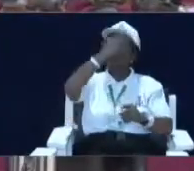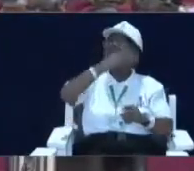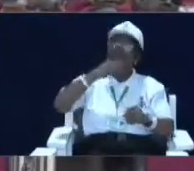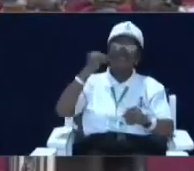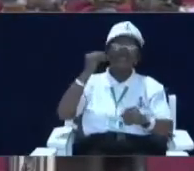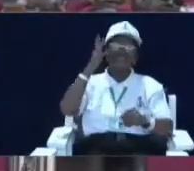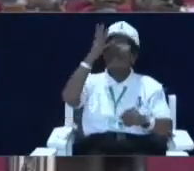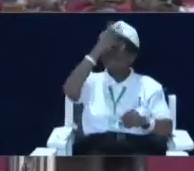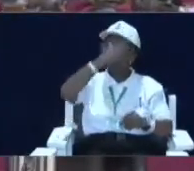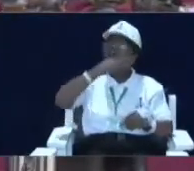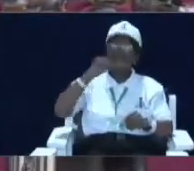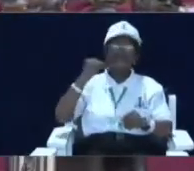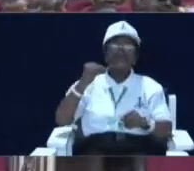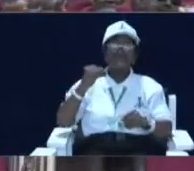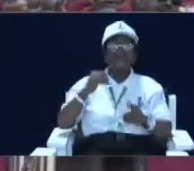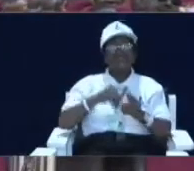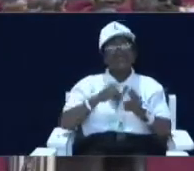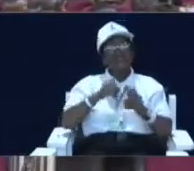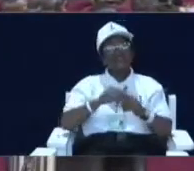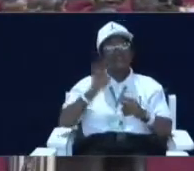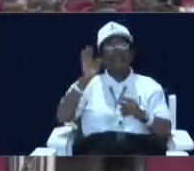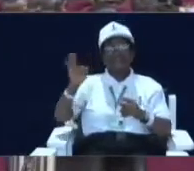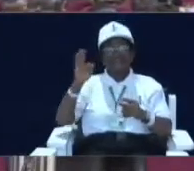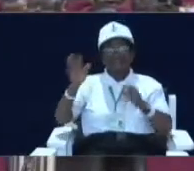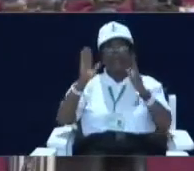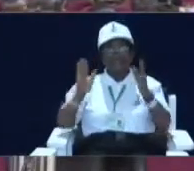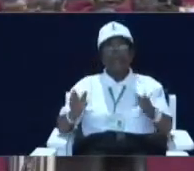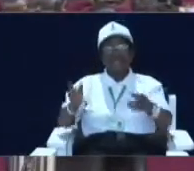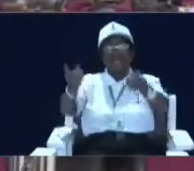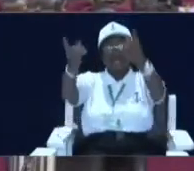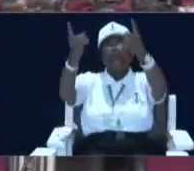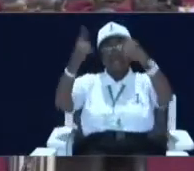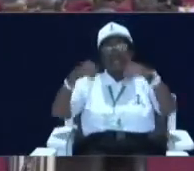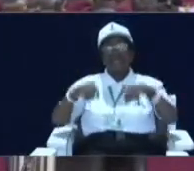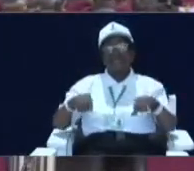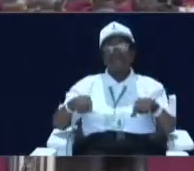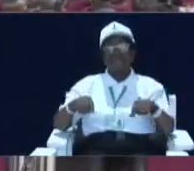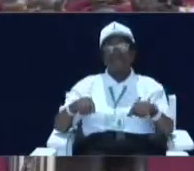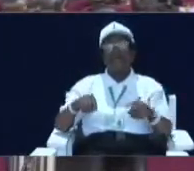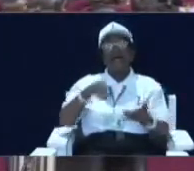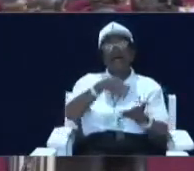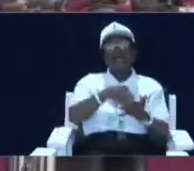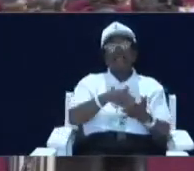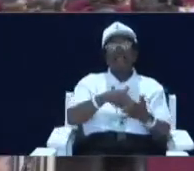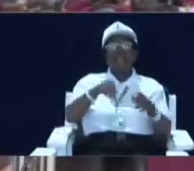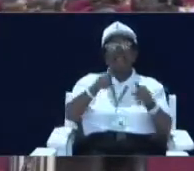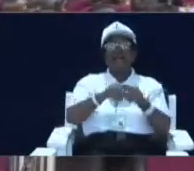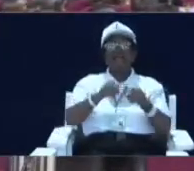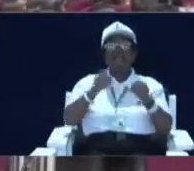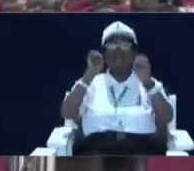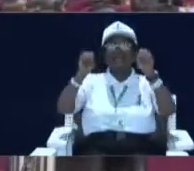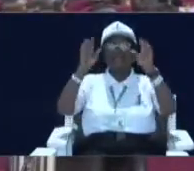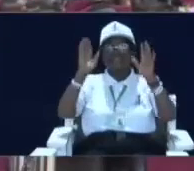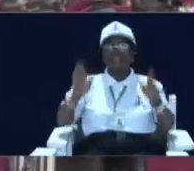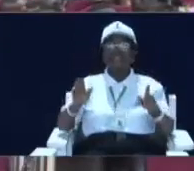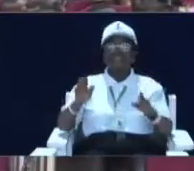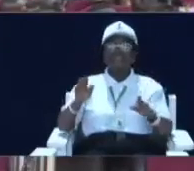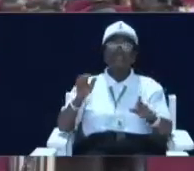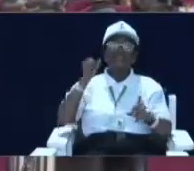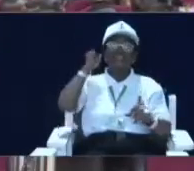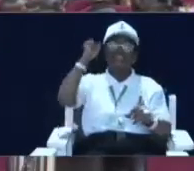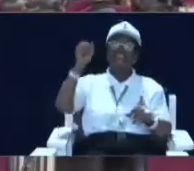And then the preacher came again as a teacher. And she taught very